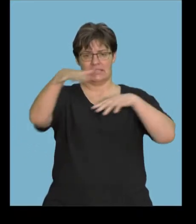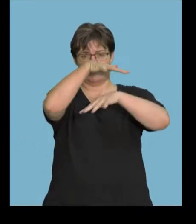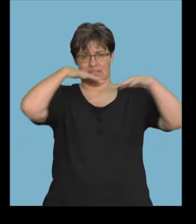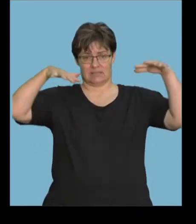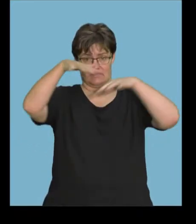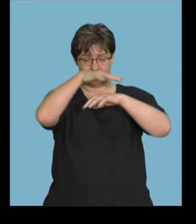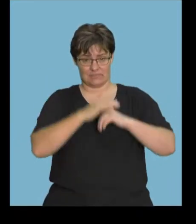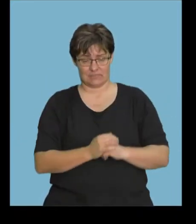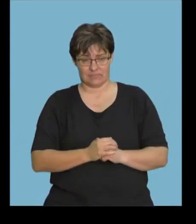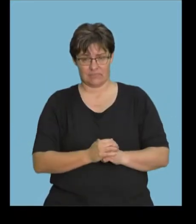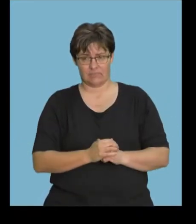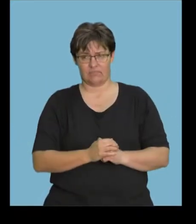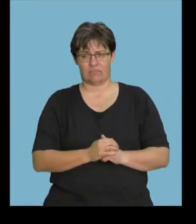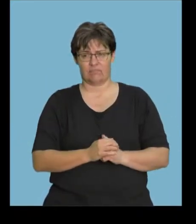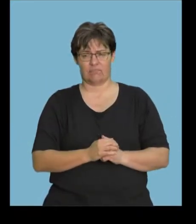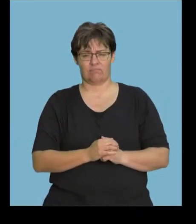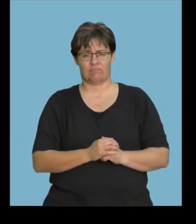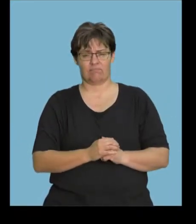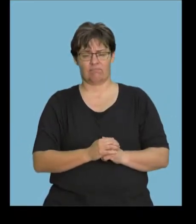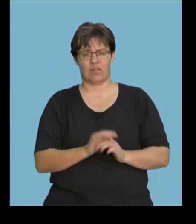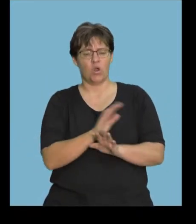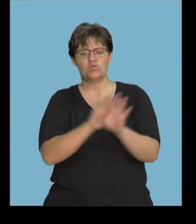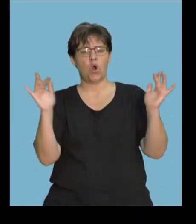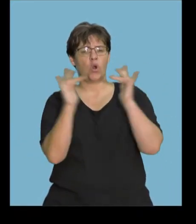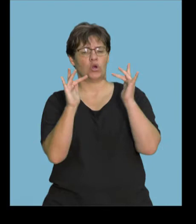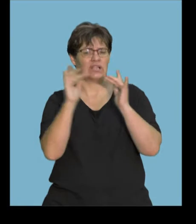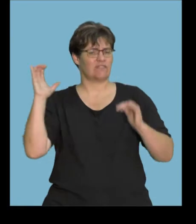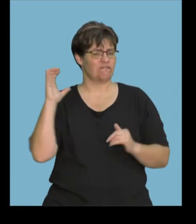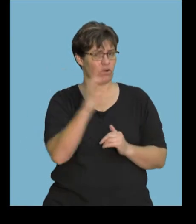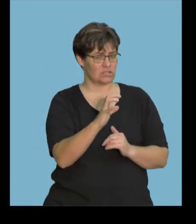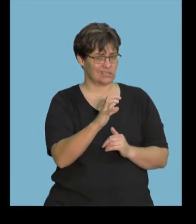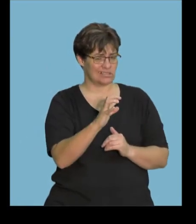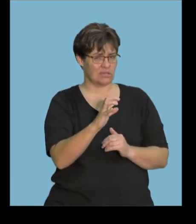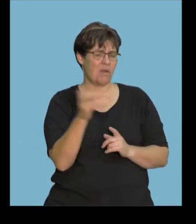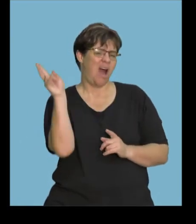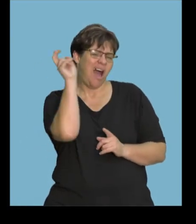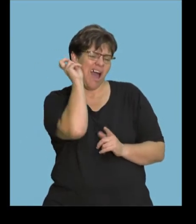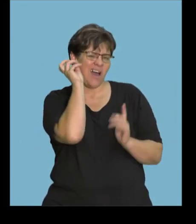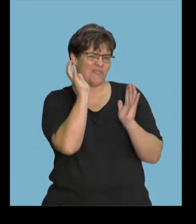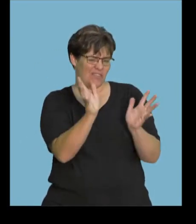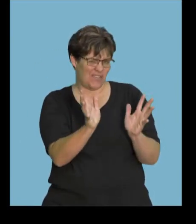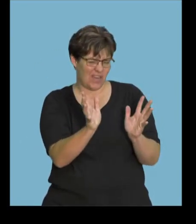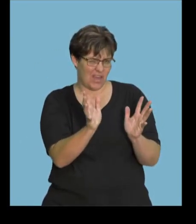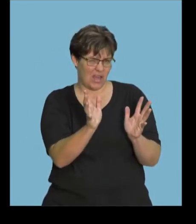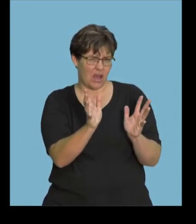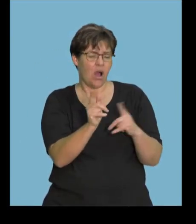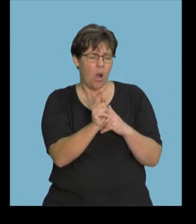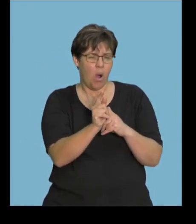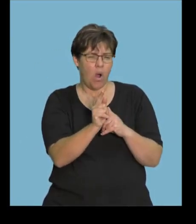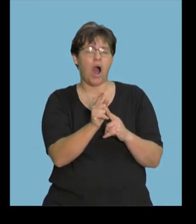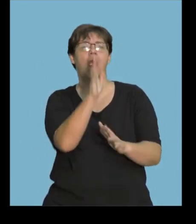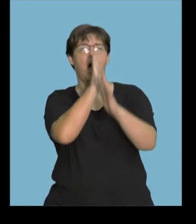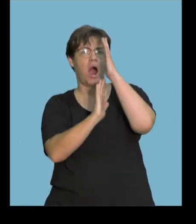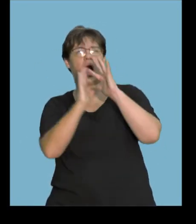Okay. Now, the non-contact forces that we may have heard, or maybe